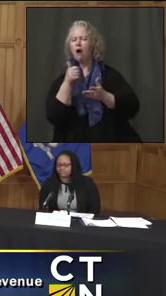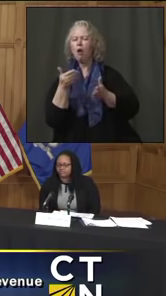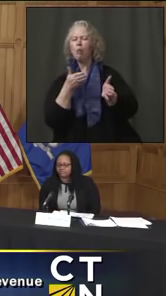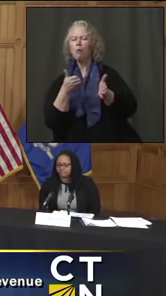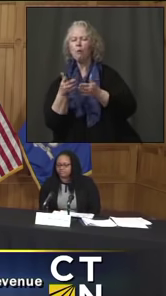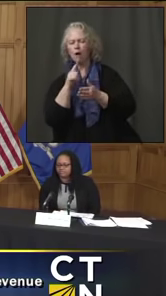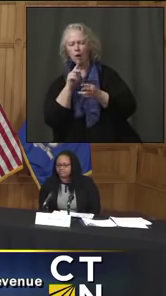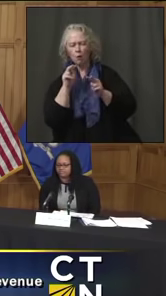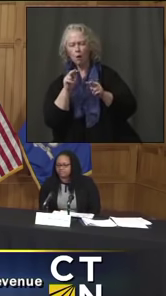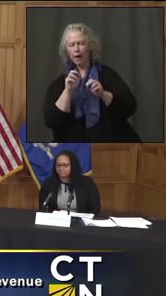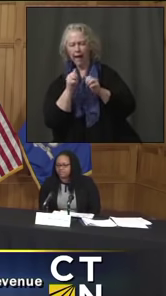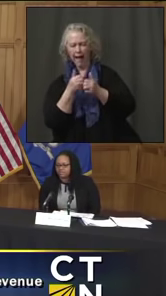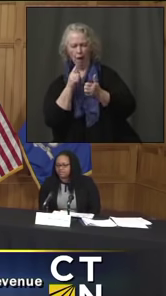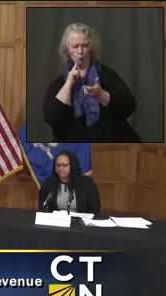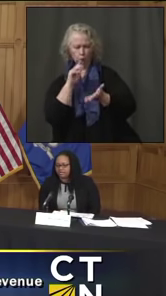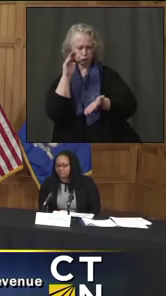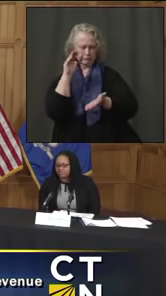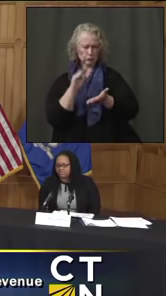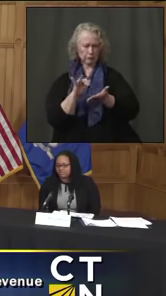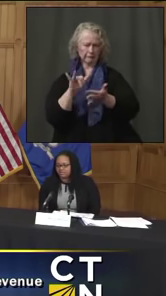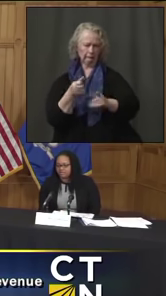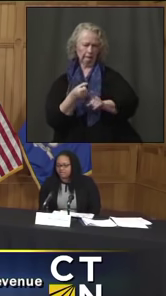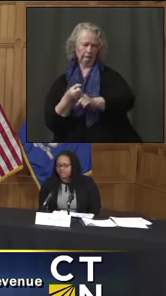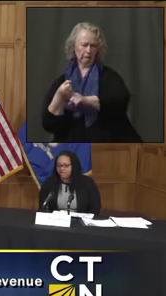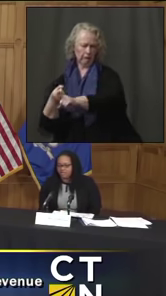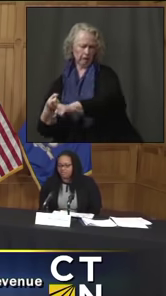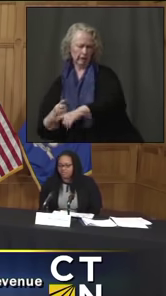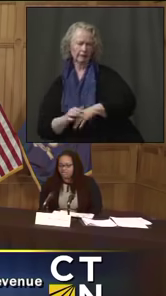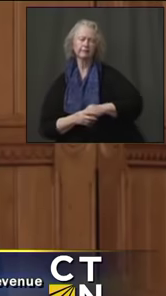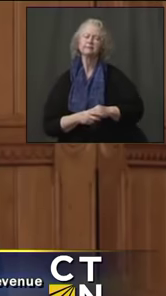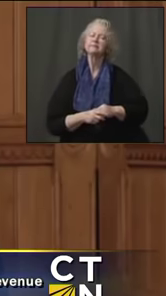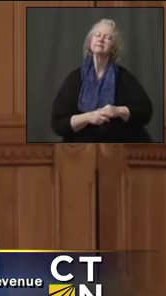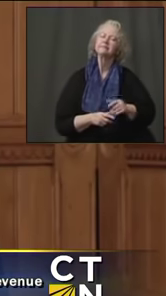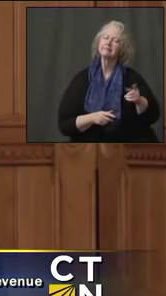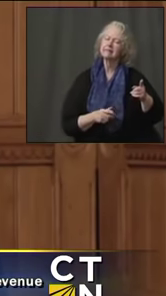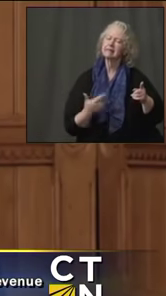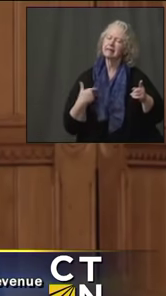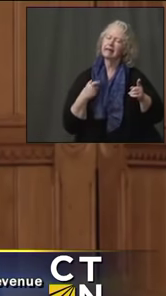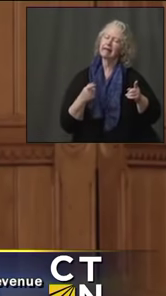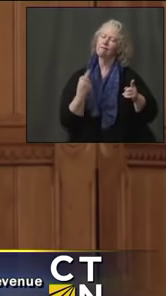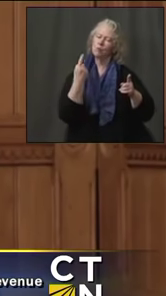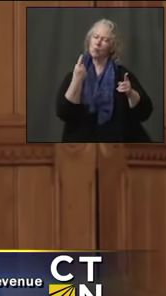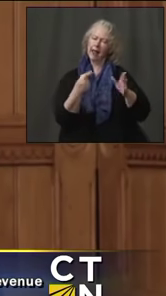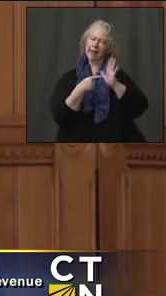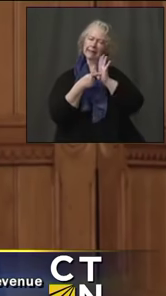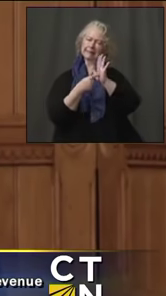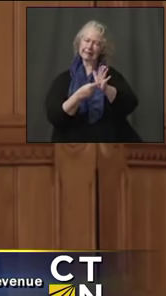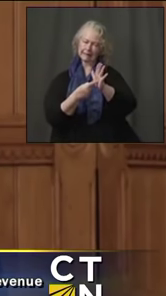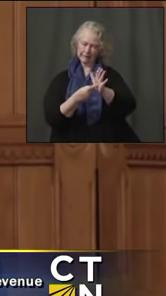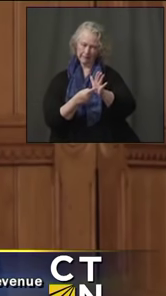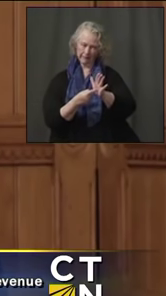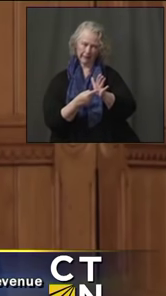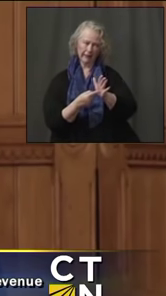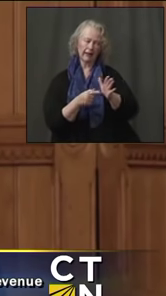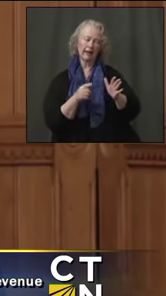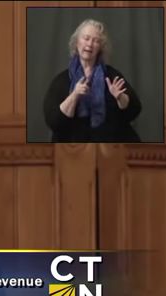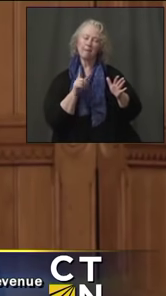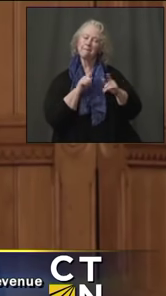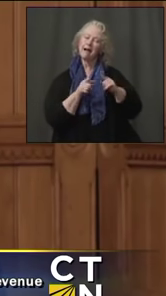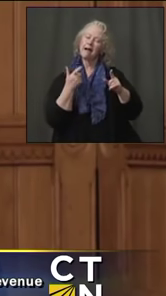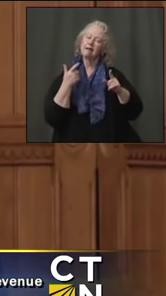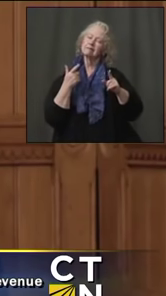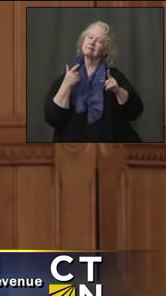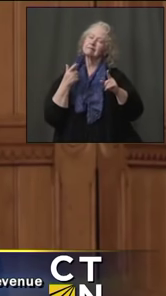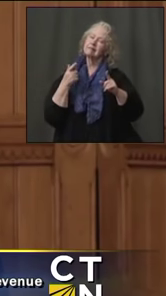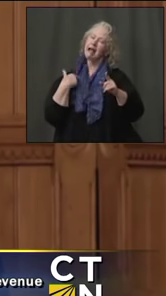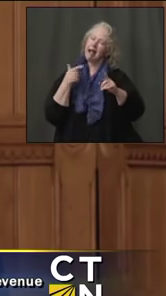to put it all together? So, I'll give you an example, but out of respect for our legislative leaders and our probes